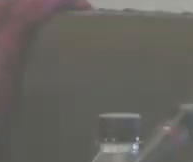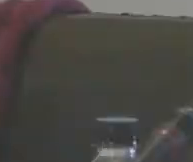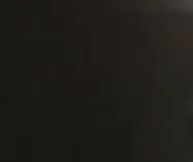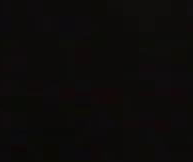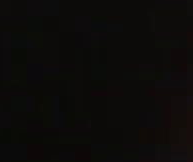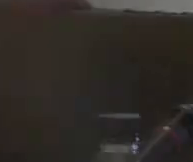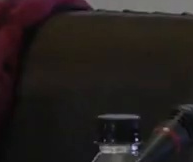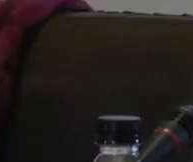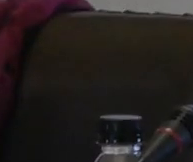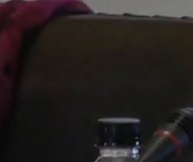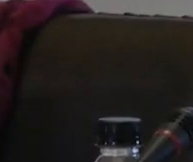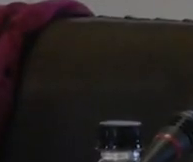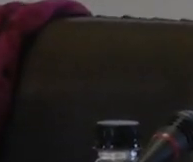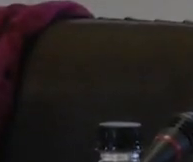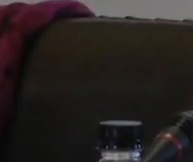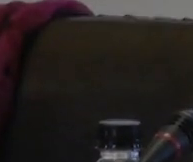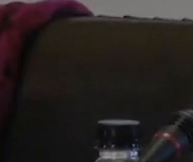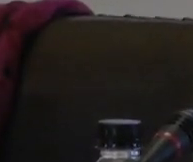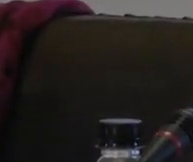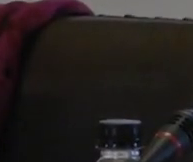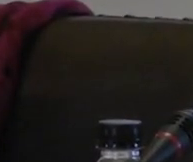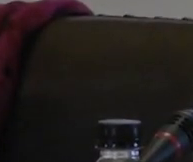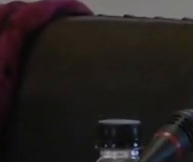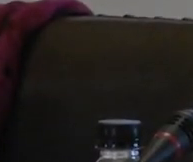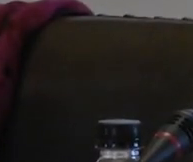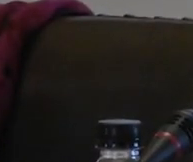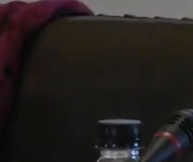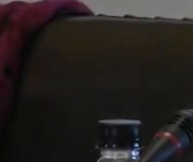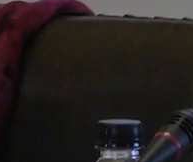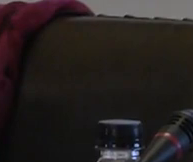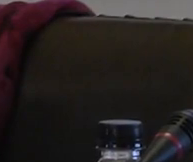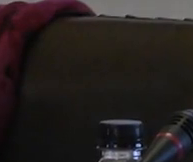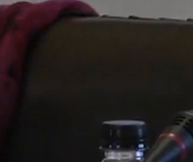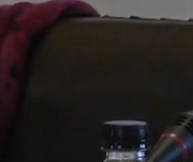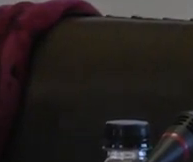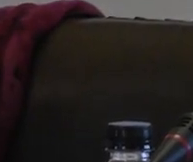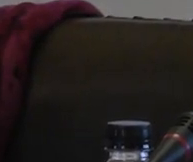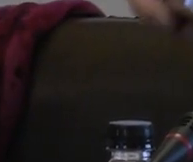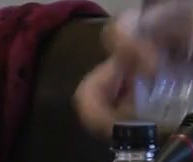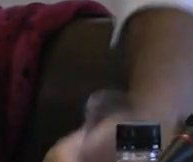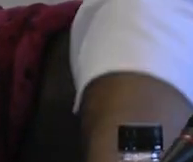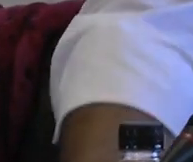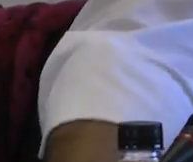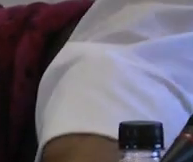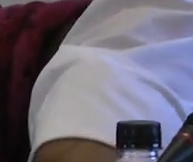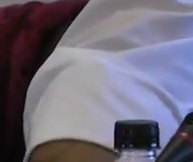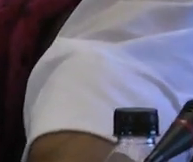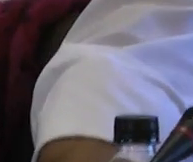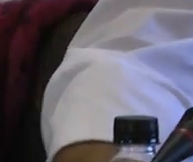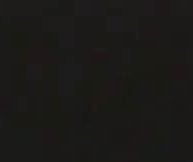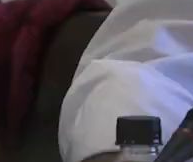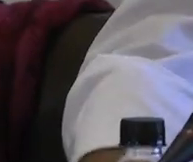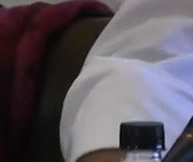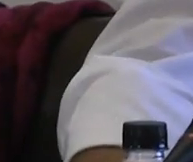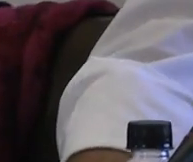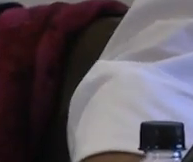um hello could you could um i had a problem during the last hearing the